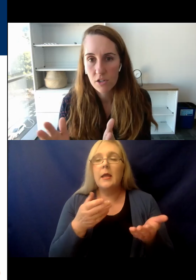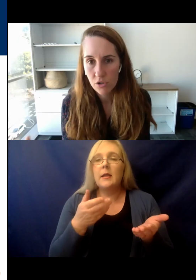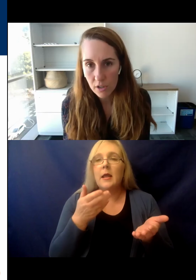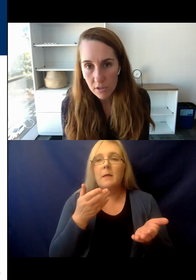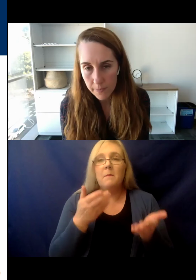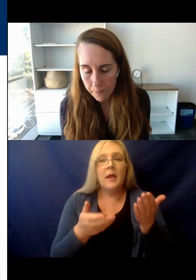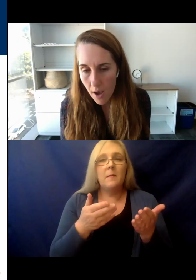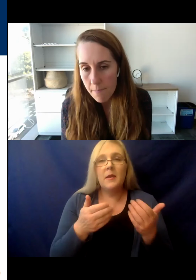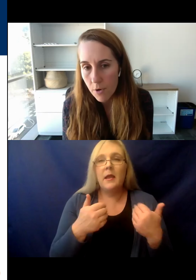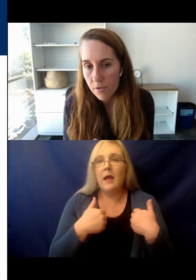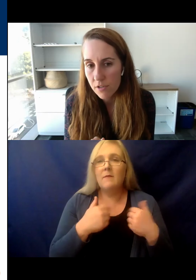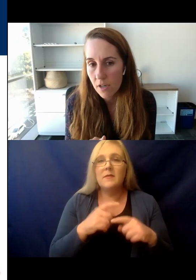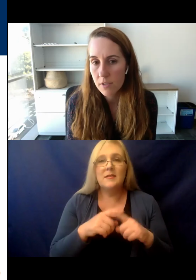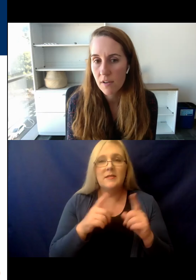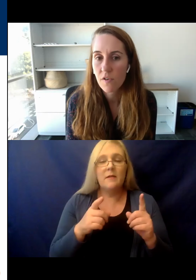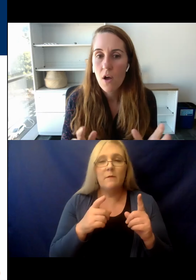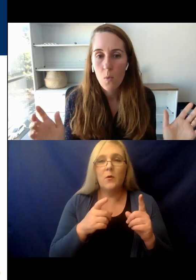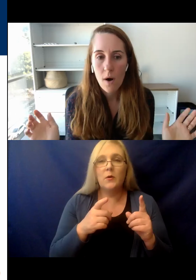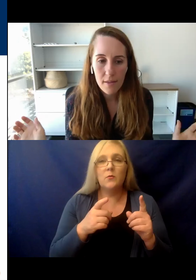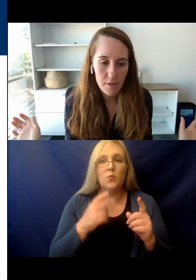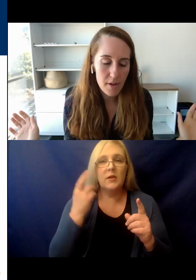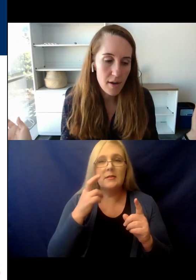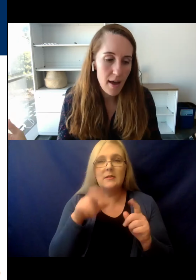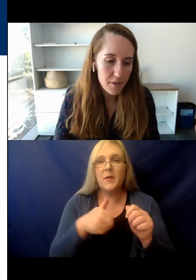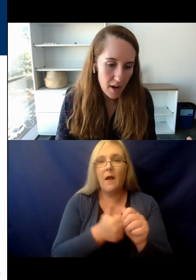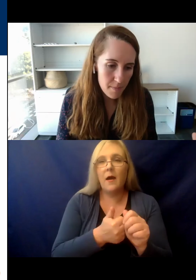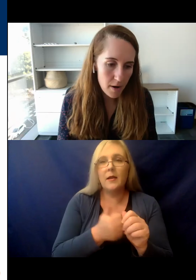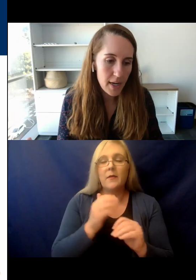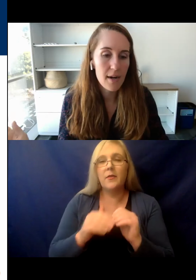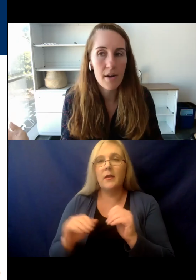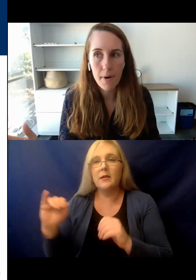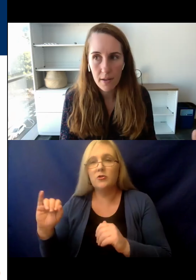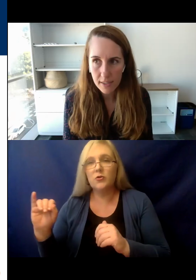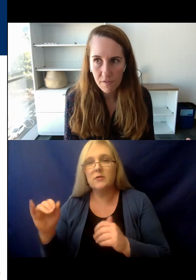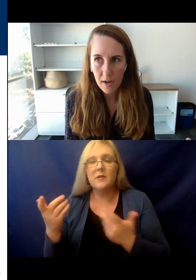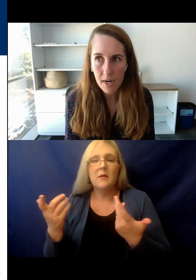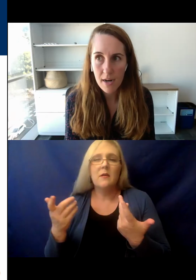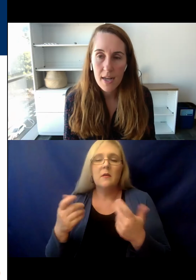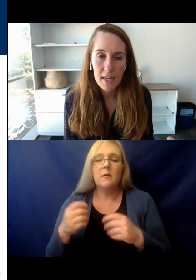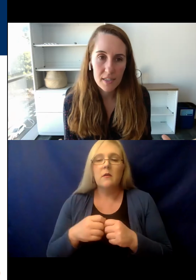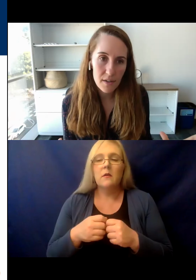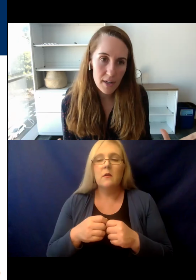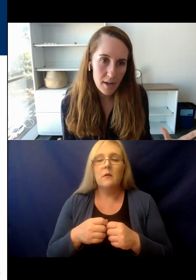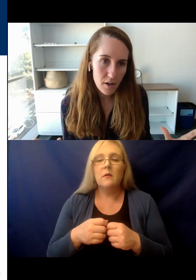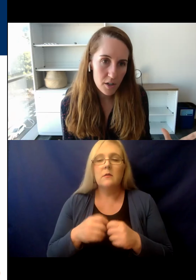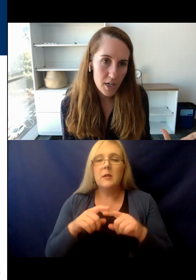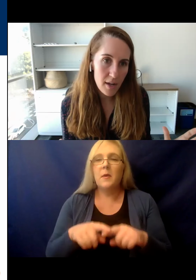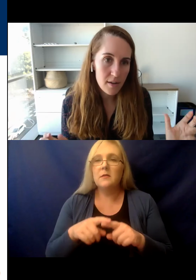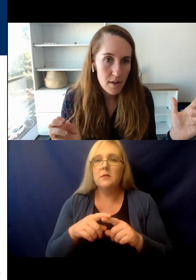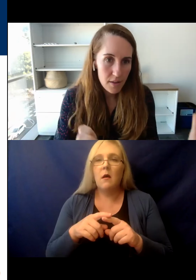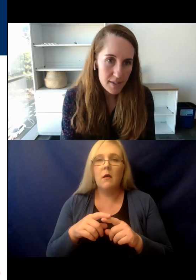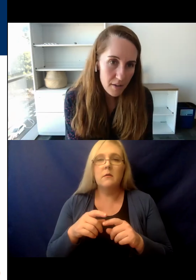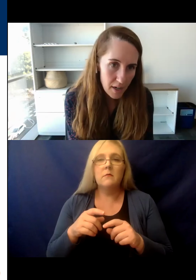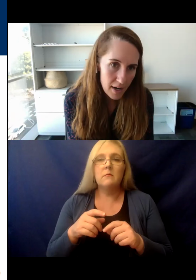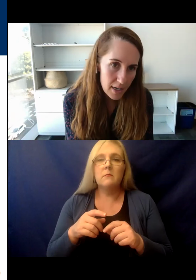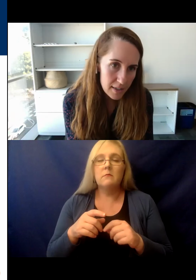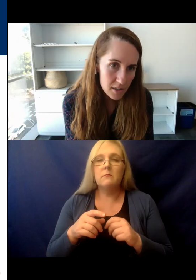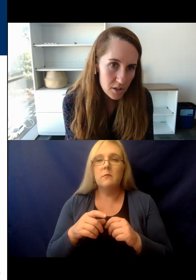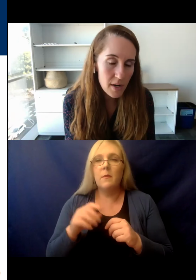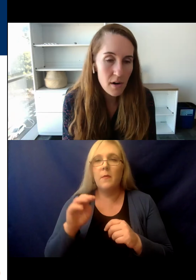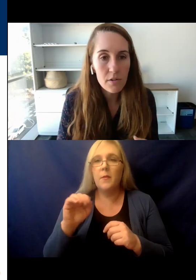with insurers, both in terms of what the healthcare market and policy environment is encouraging these